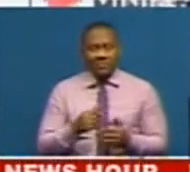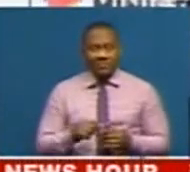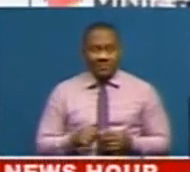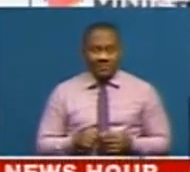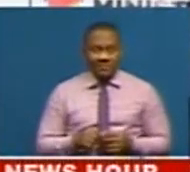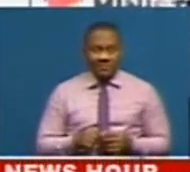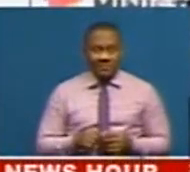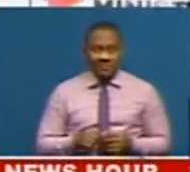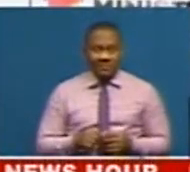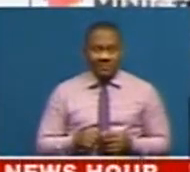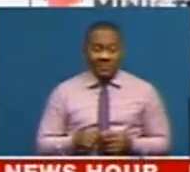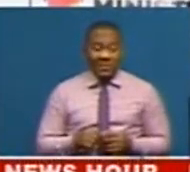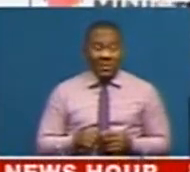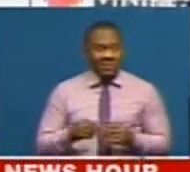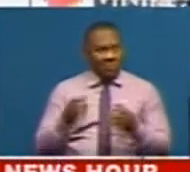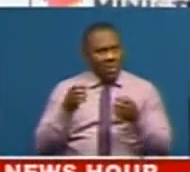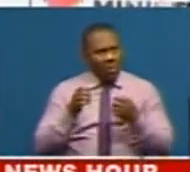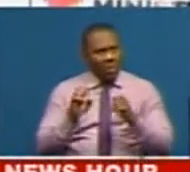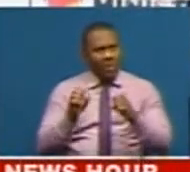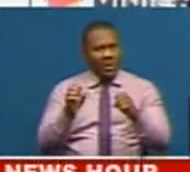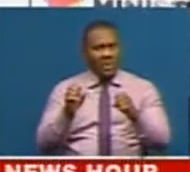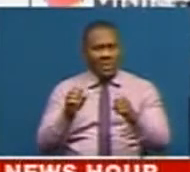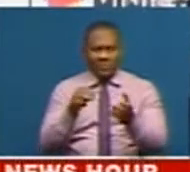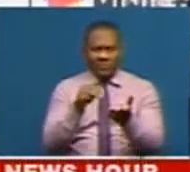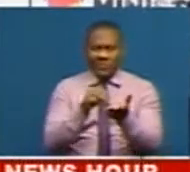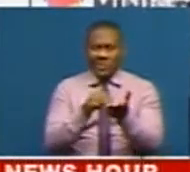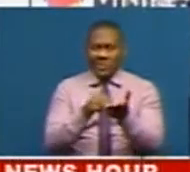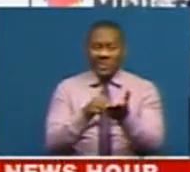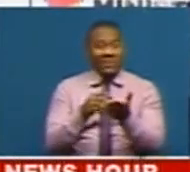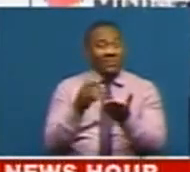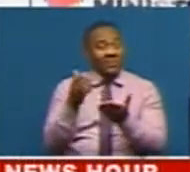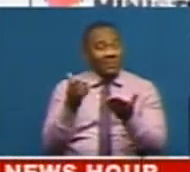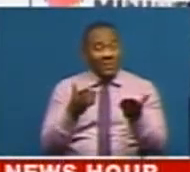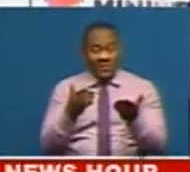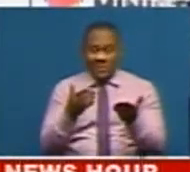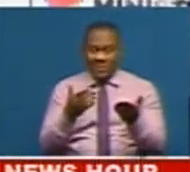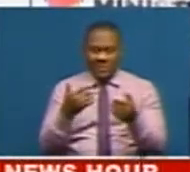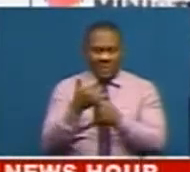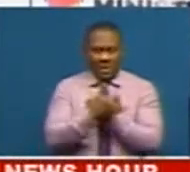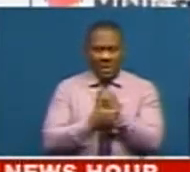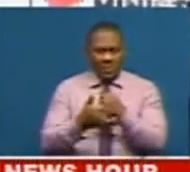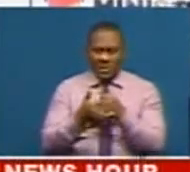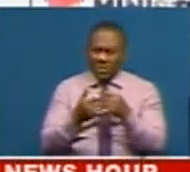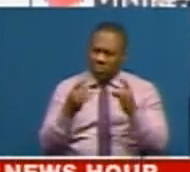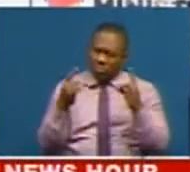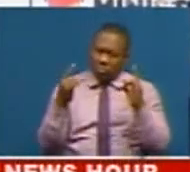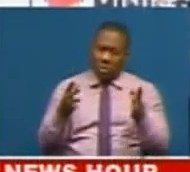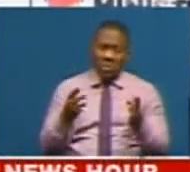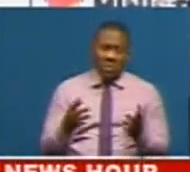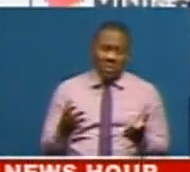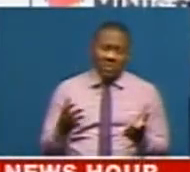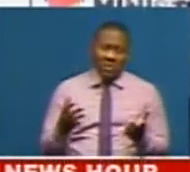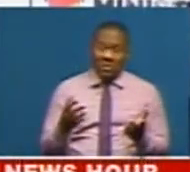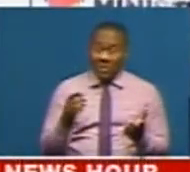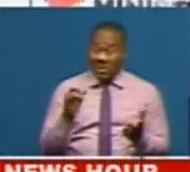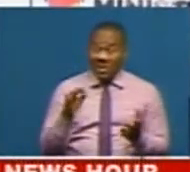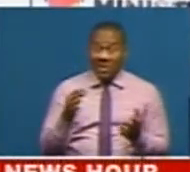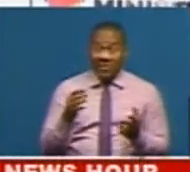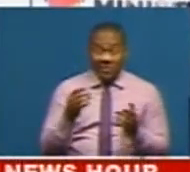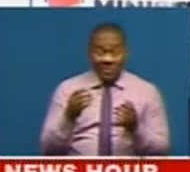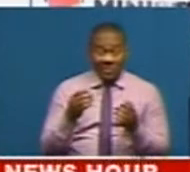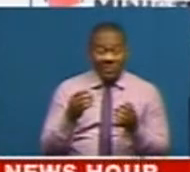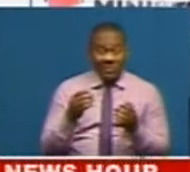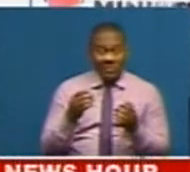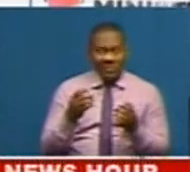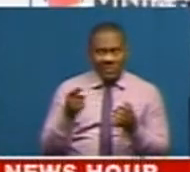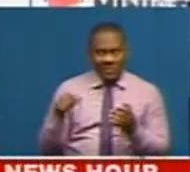the state of emergency medical service in the country. So, if efforts